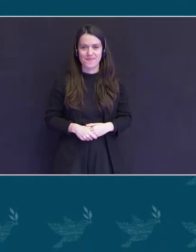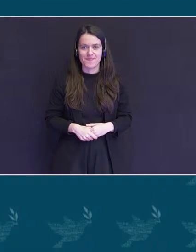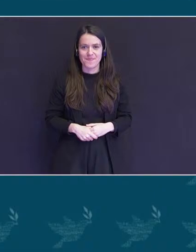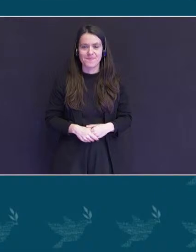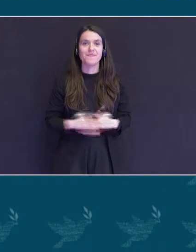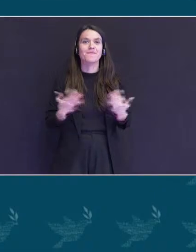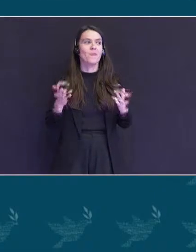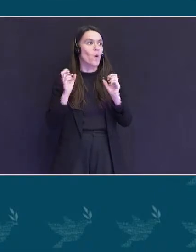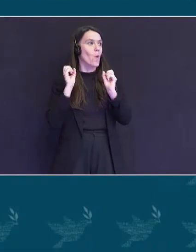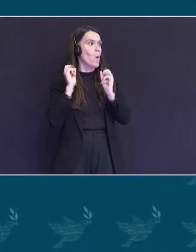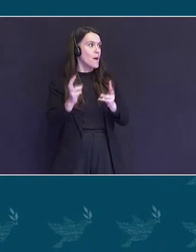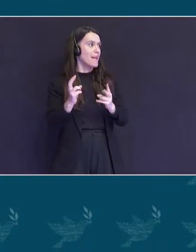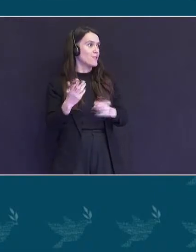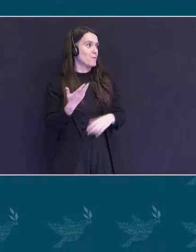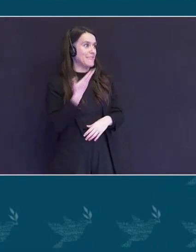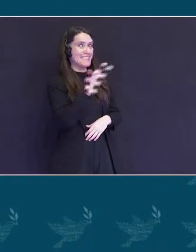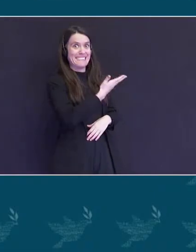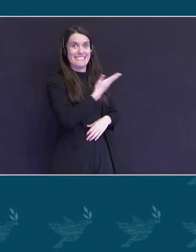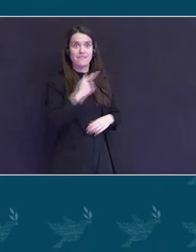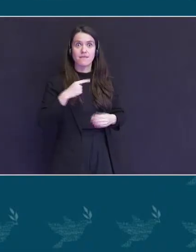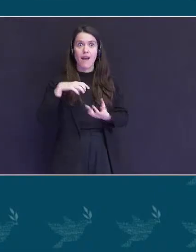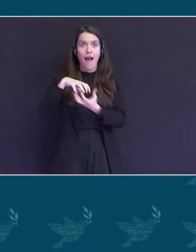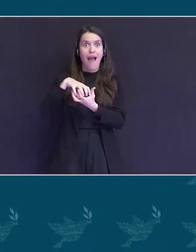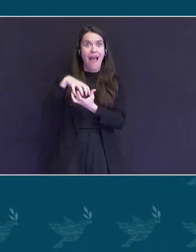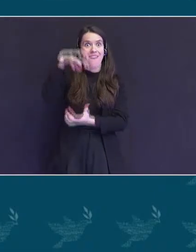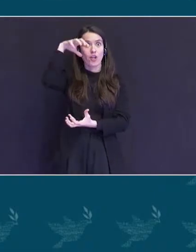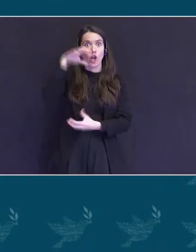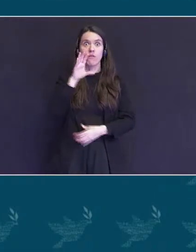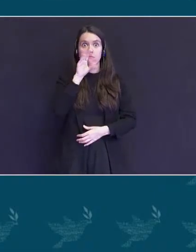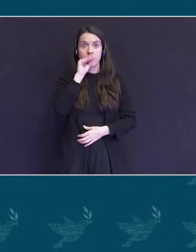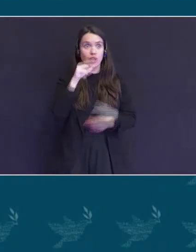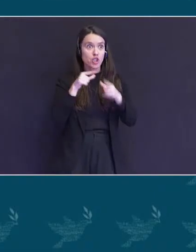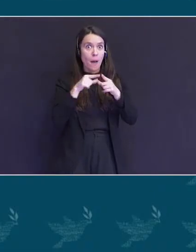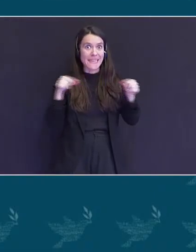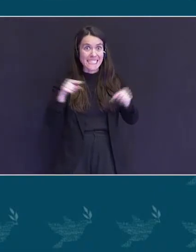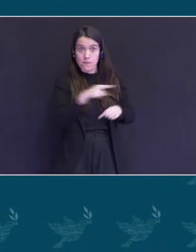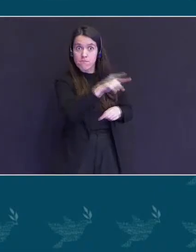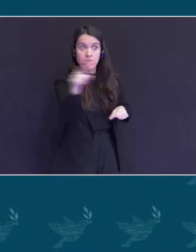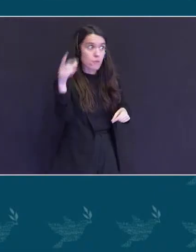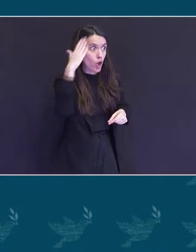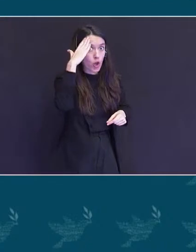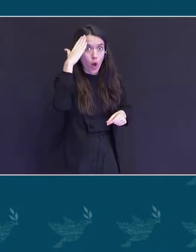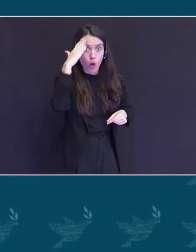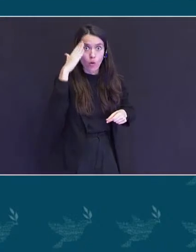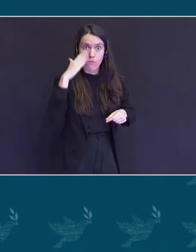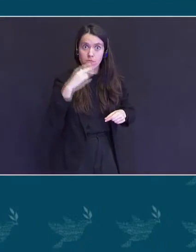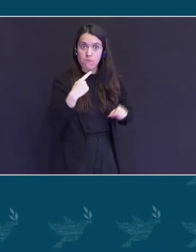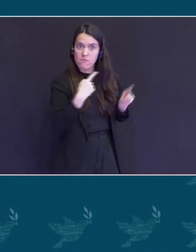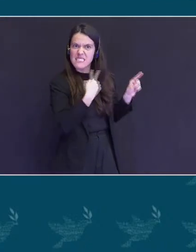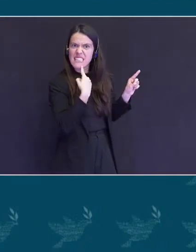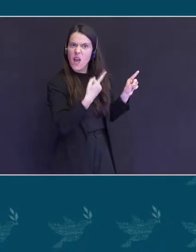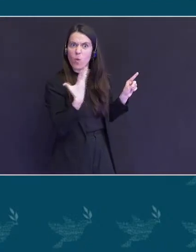Okay, so this avatar speaks Japanese. How many of you understand what she said?